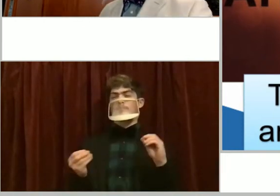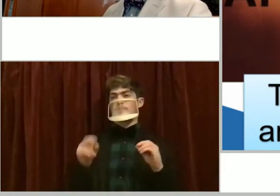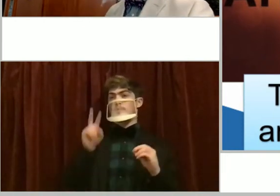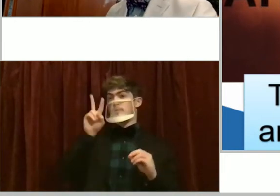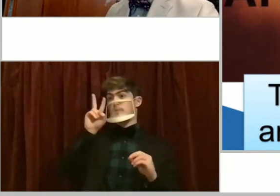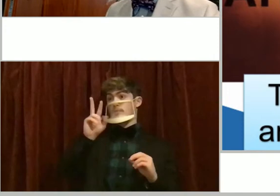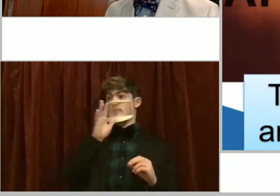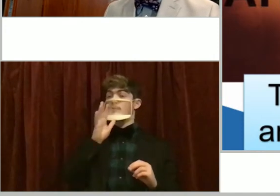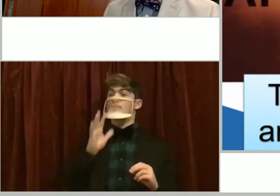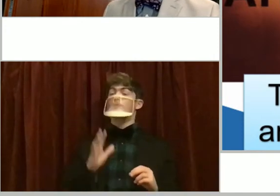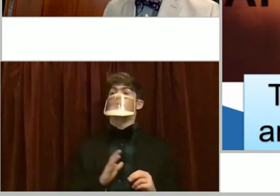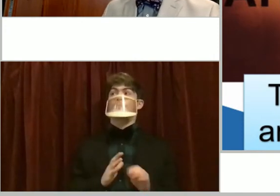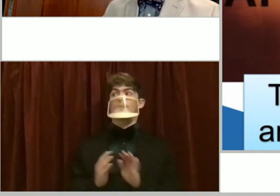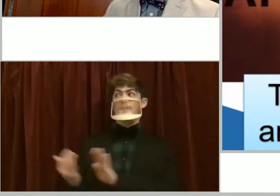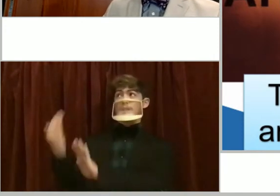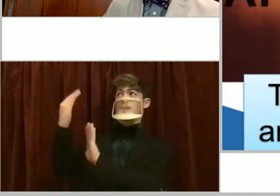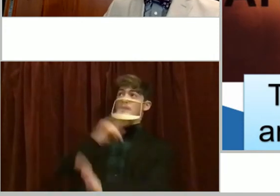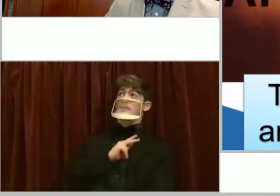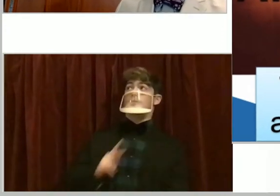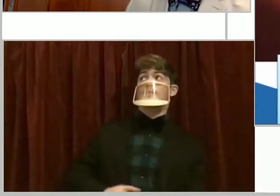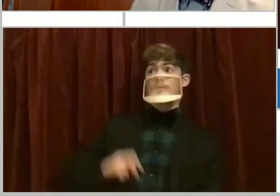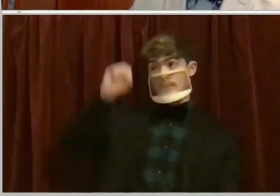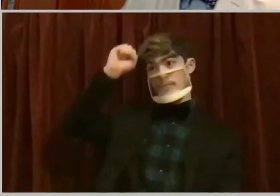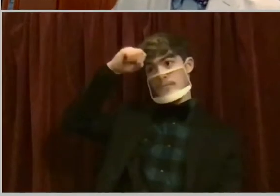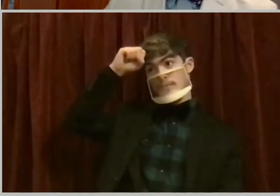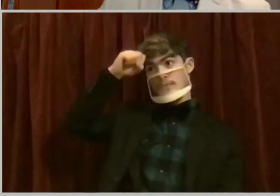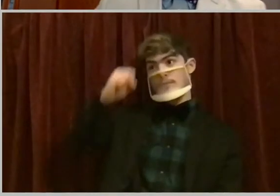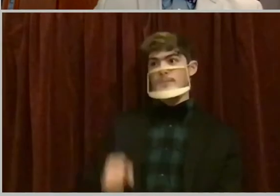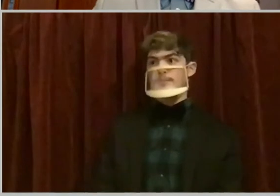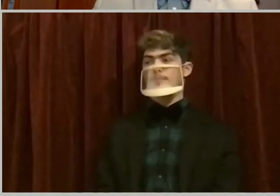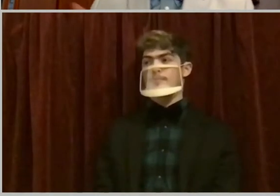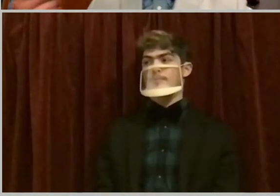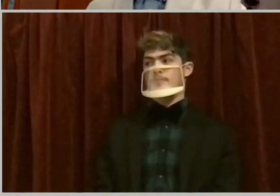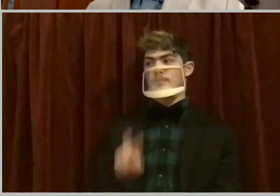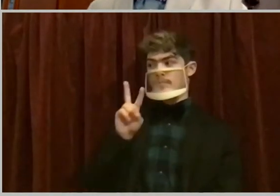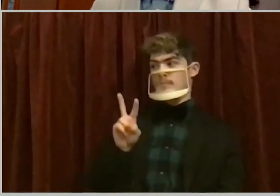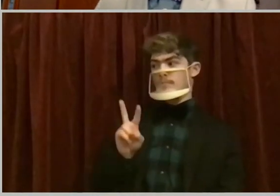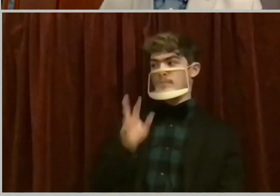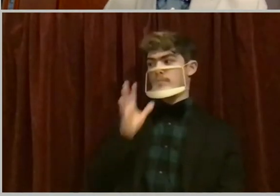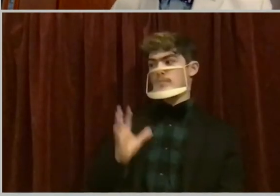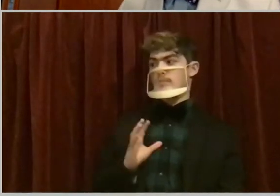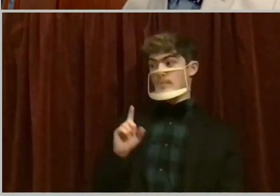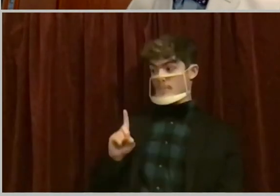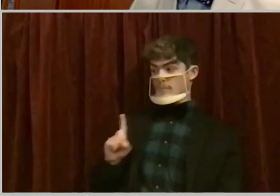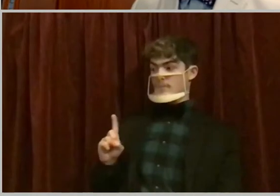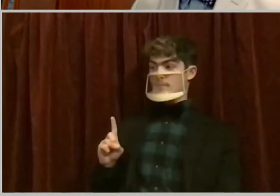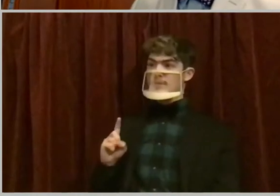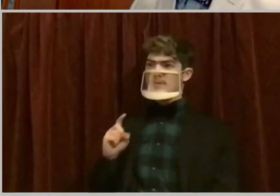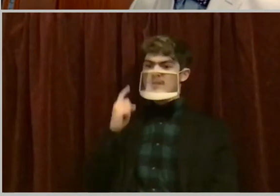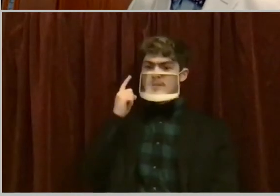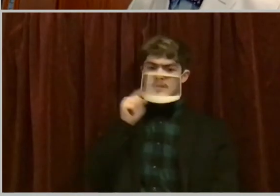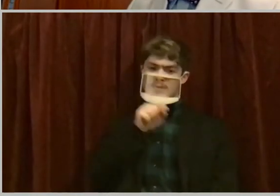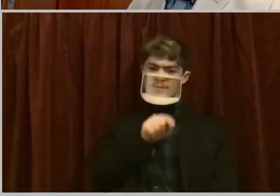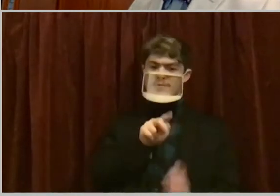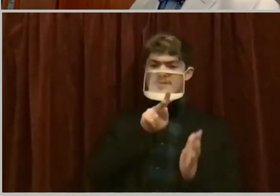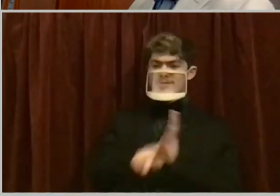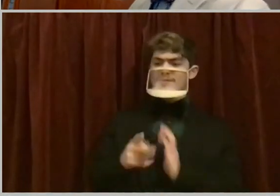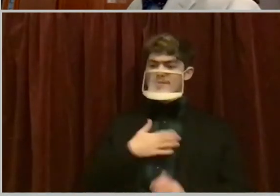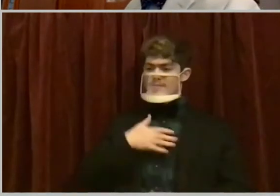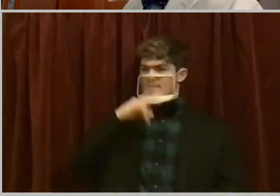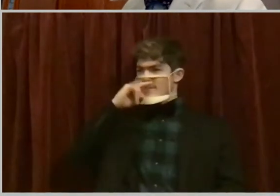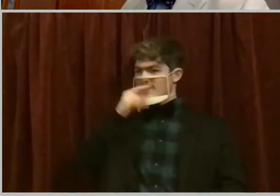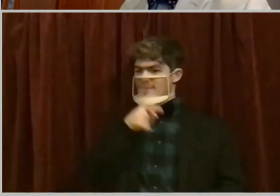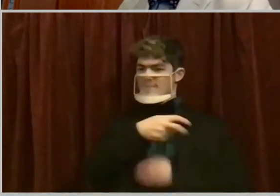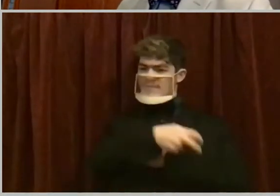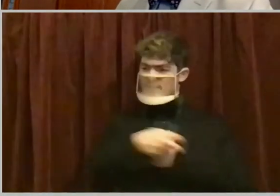King Solomon, because one of them claimed that one of the women had killed their child and had